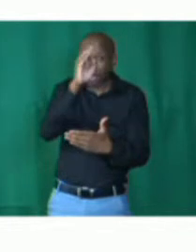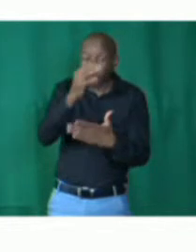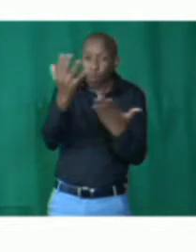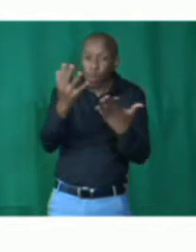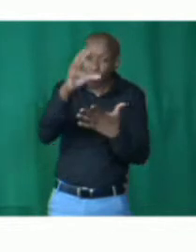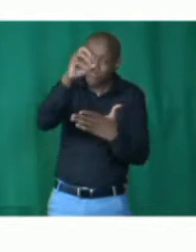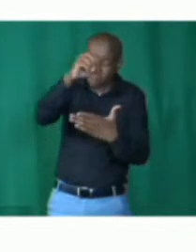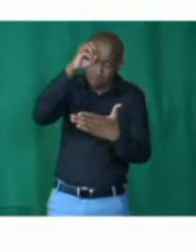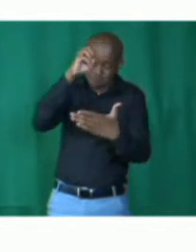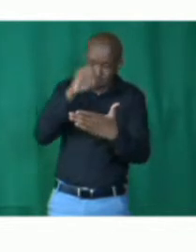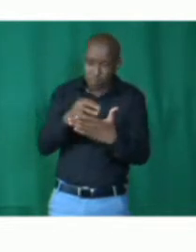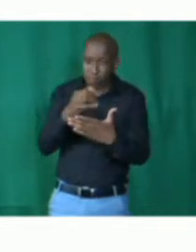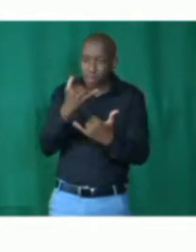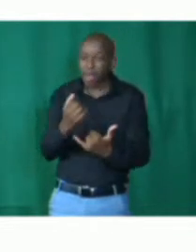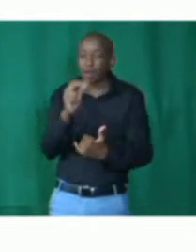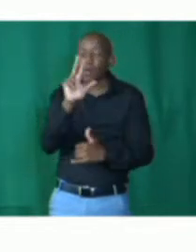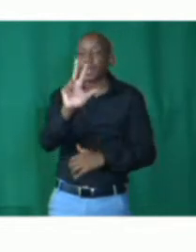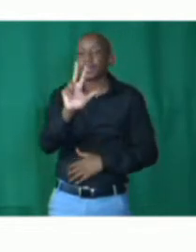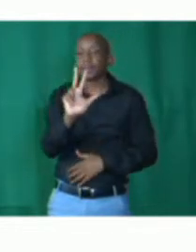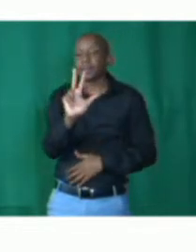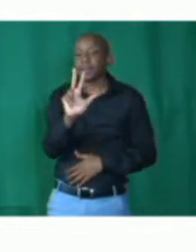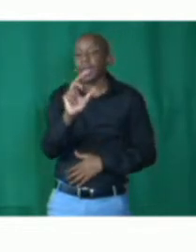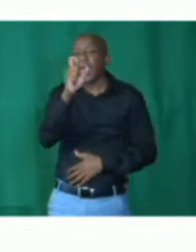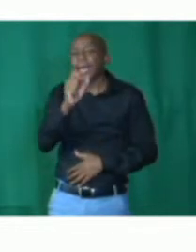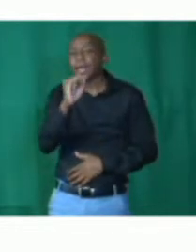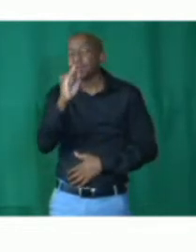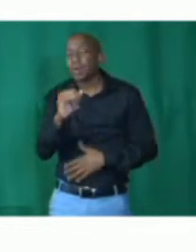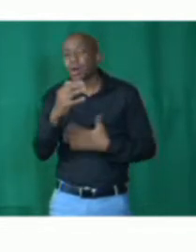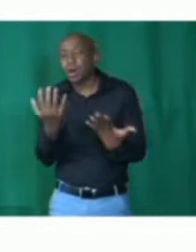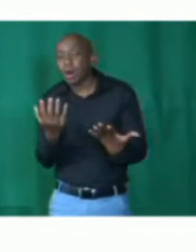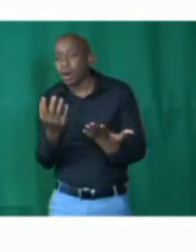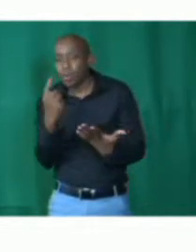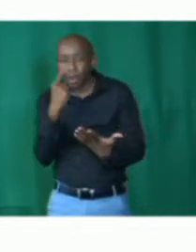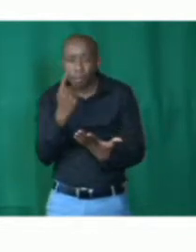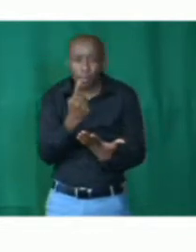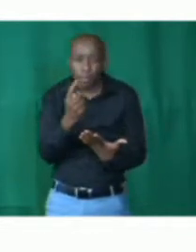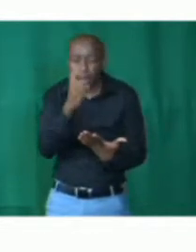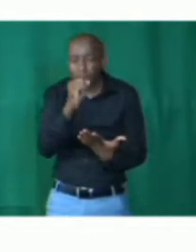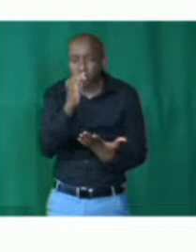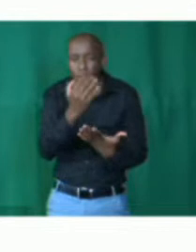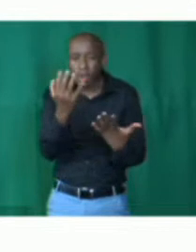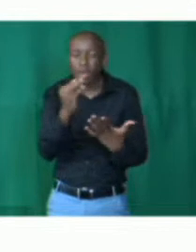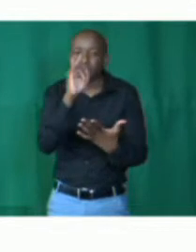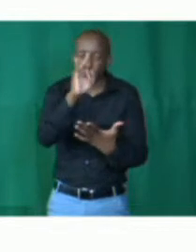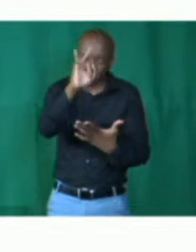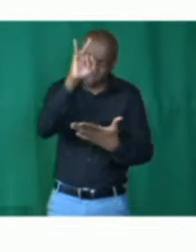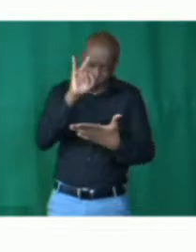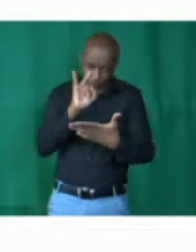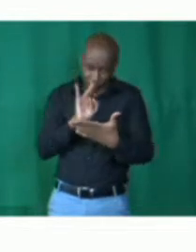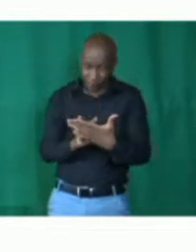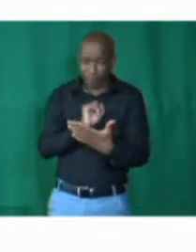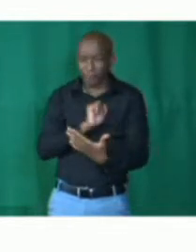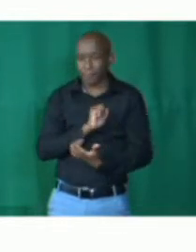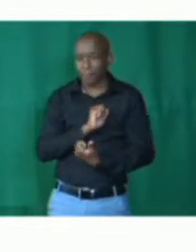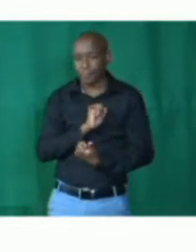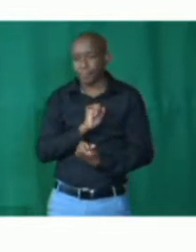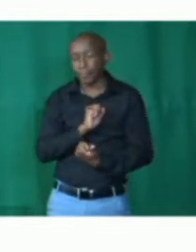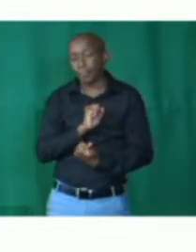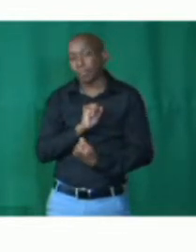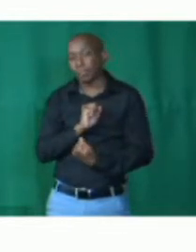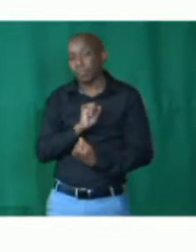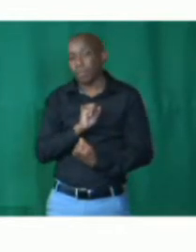there. Hence we have this 8. Where there is x1, you come this side, x1 is 2, you put it there.